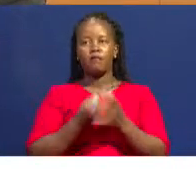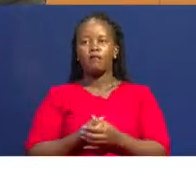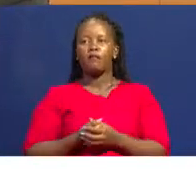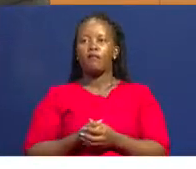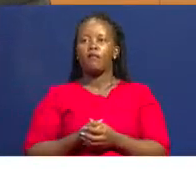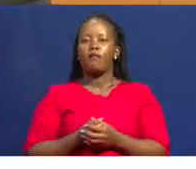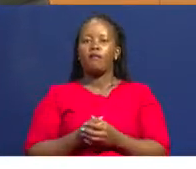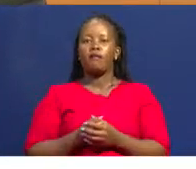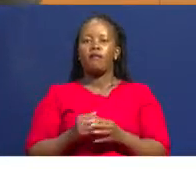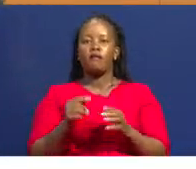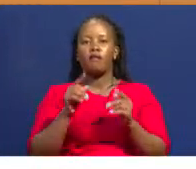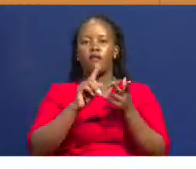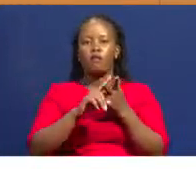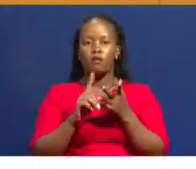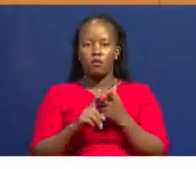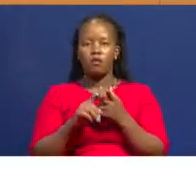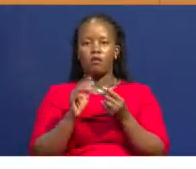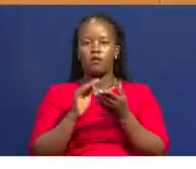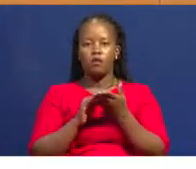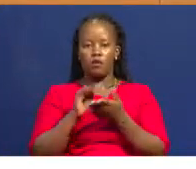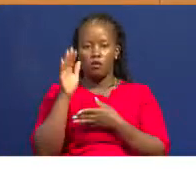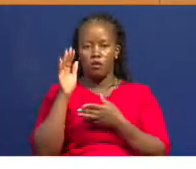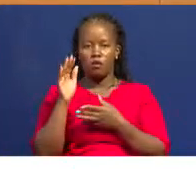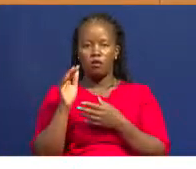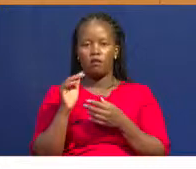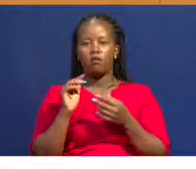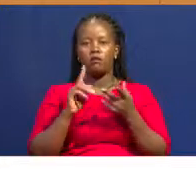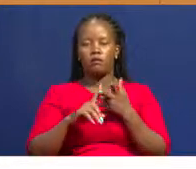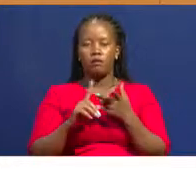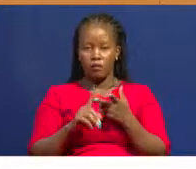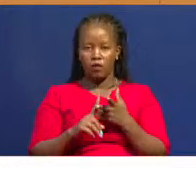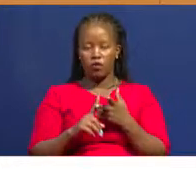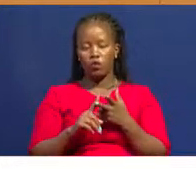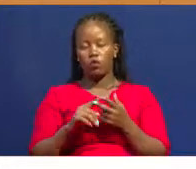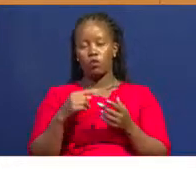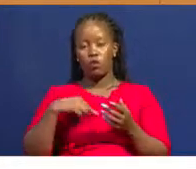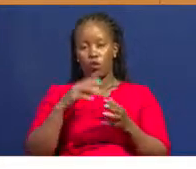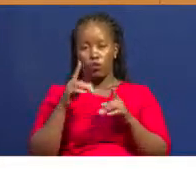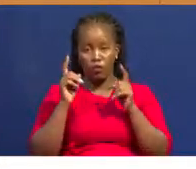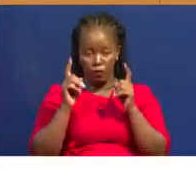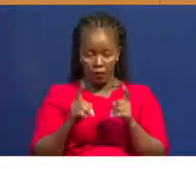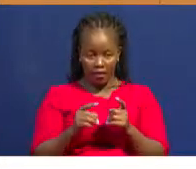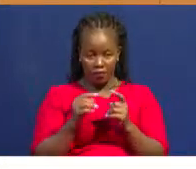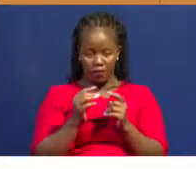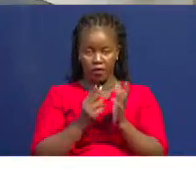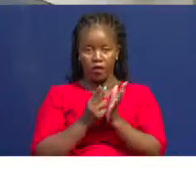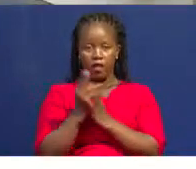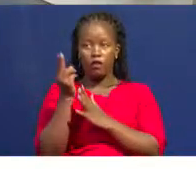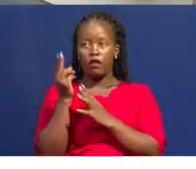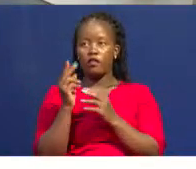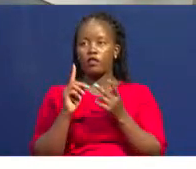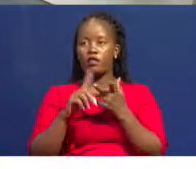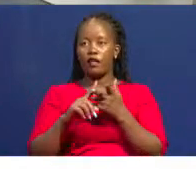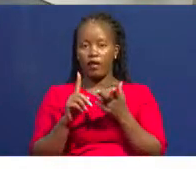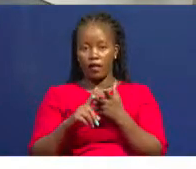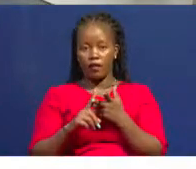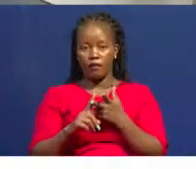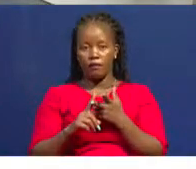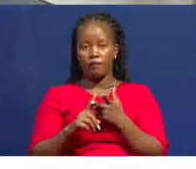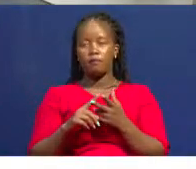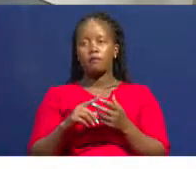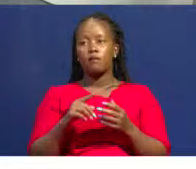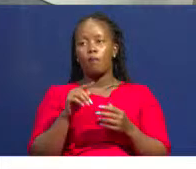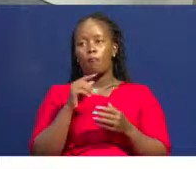discuss that language, I'm very honest. Let me be honest. If they are not doing what they are doing, we'll be having. If we don't